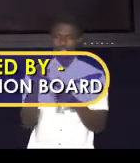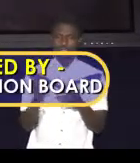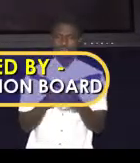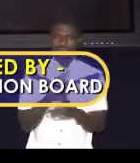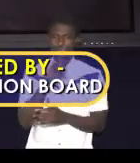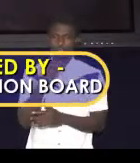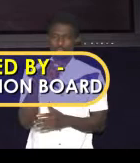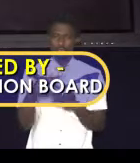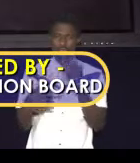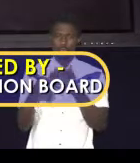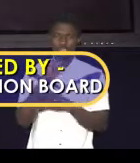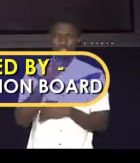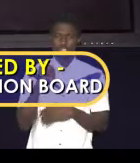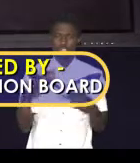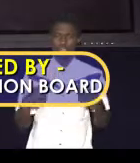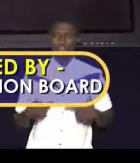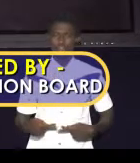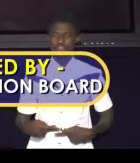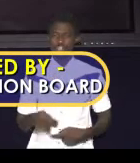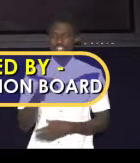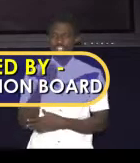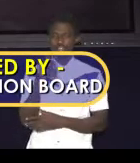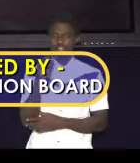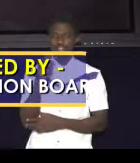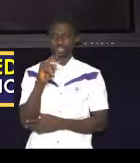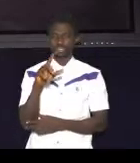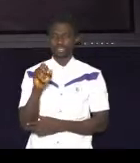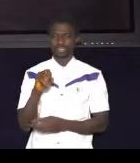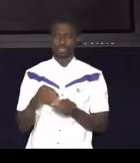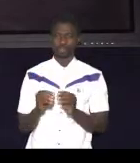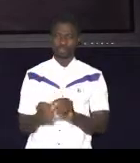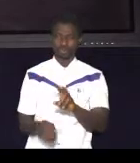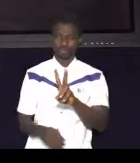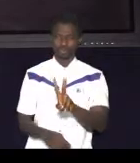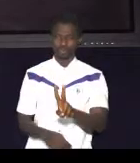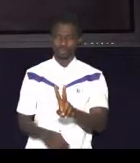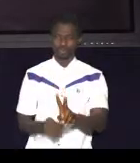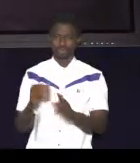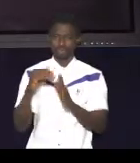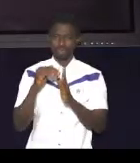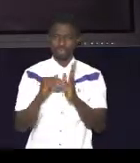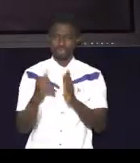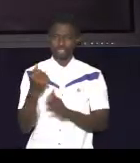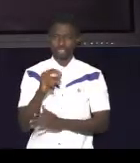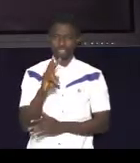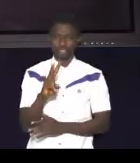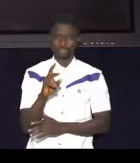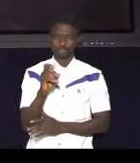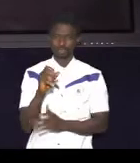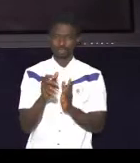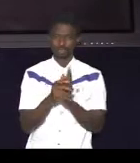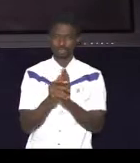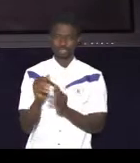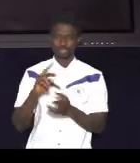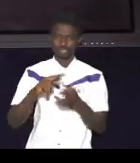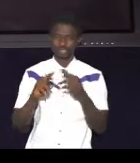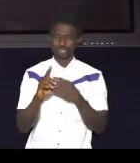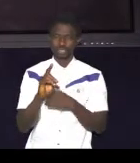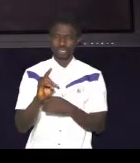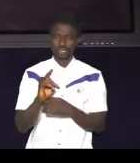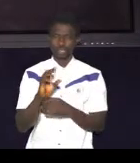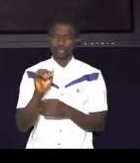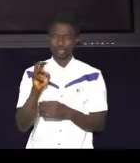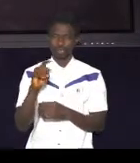question, what is physical fitness? Number two, list any two skill-related components